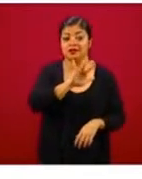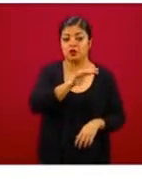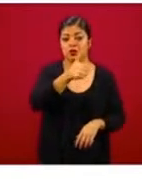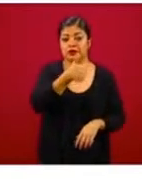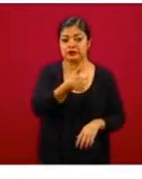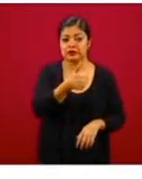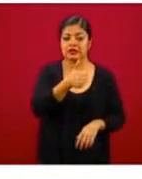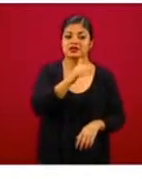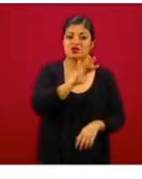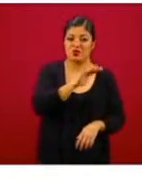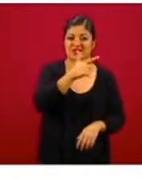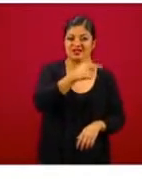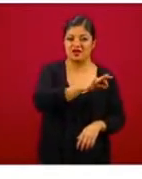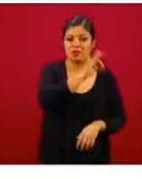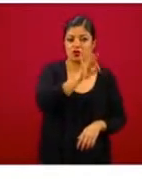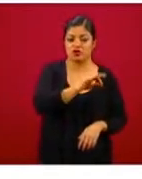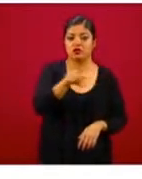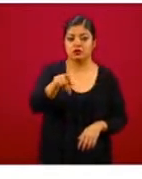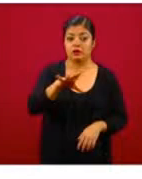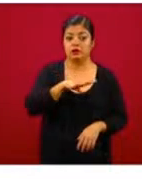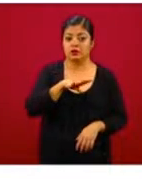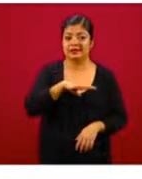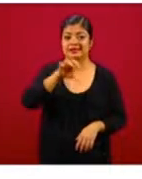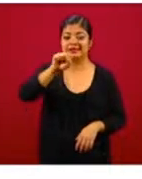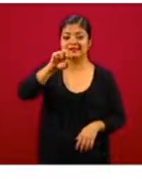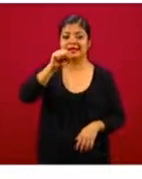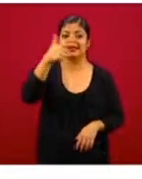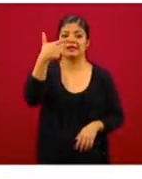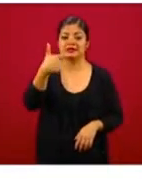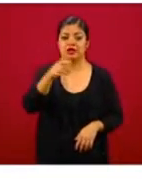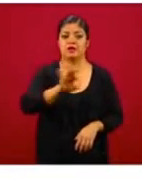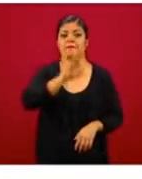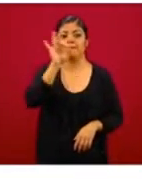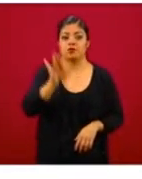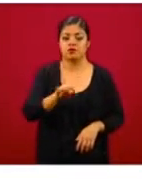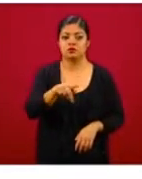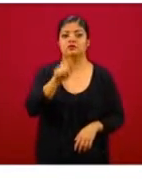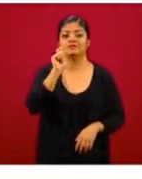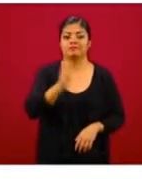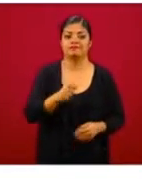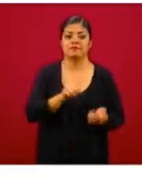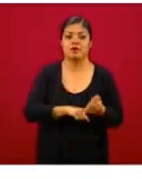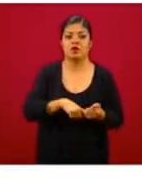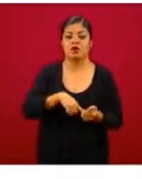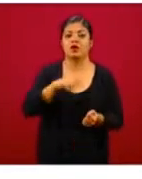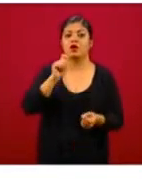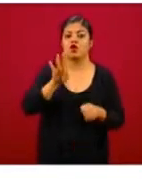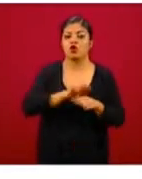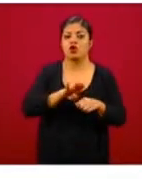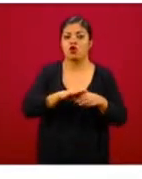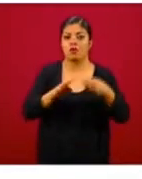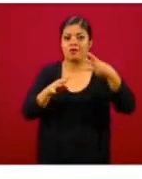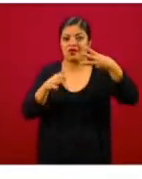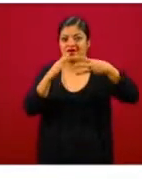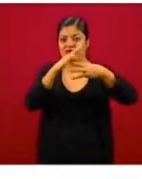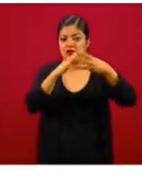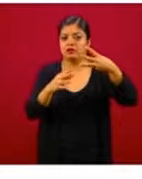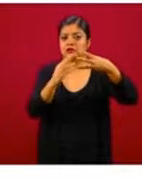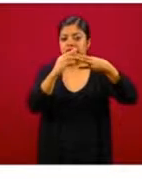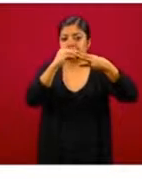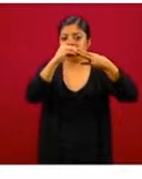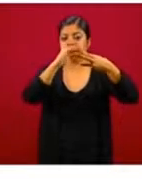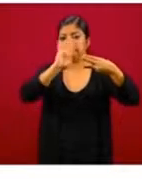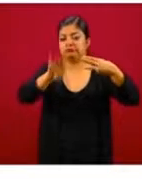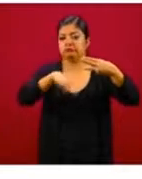are the ones that have died the most from this disease. We said we're at 67% here in